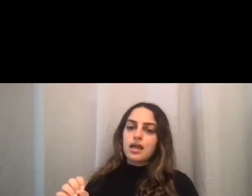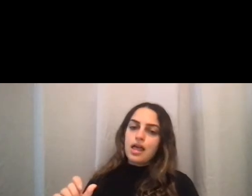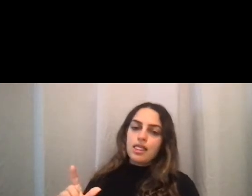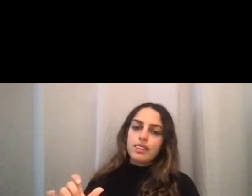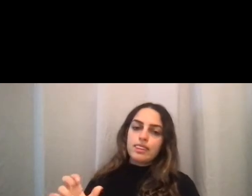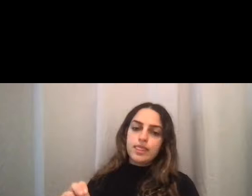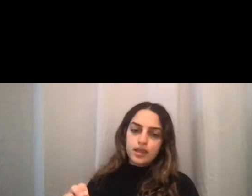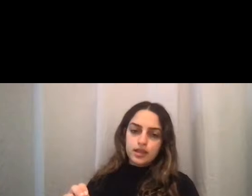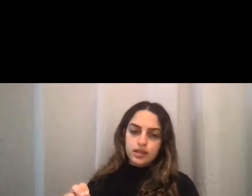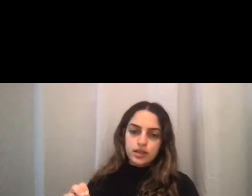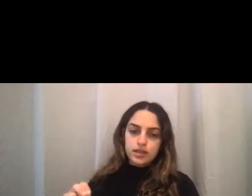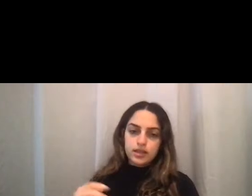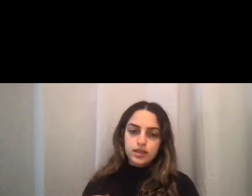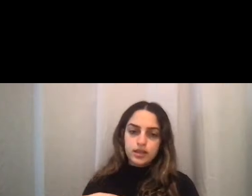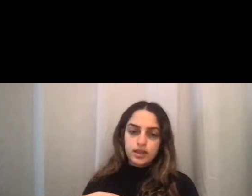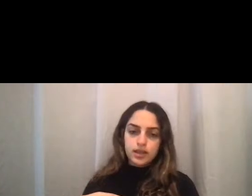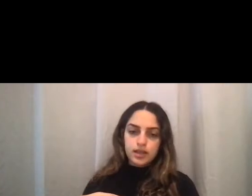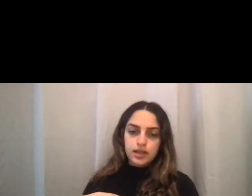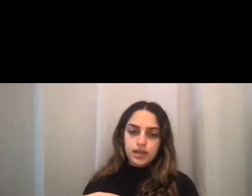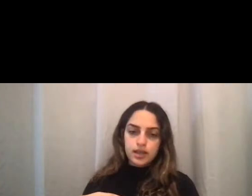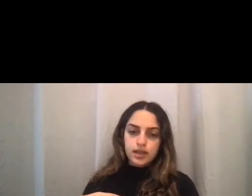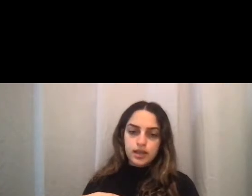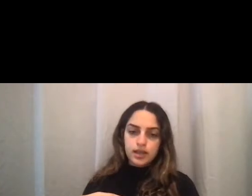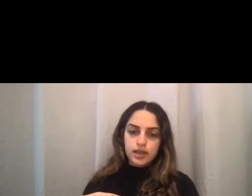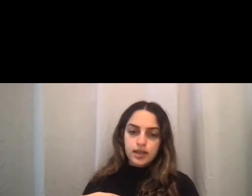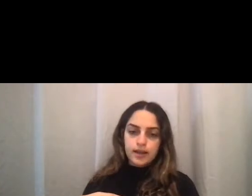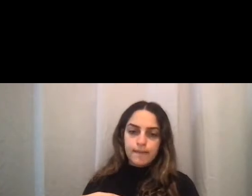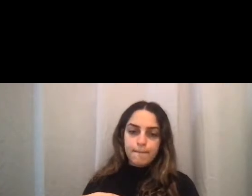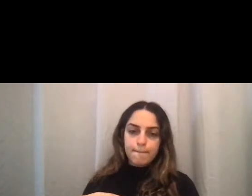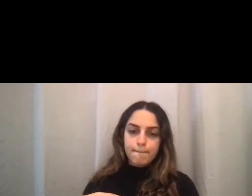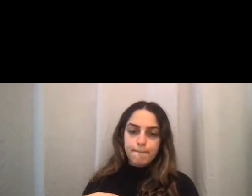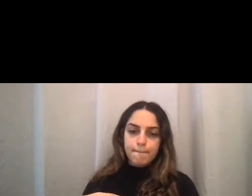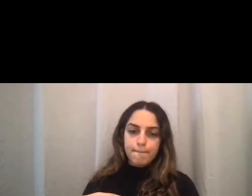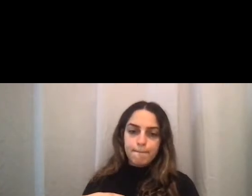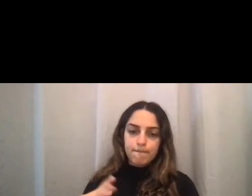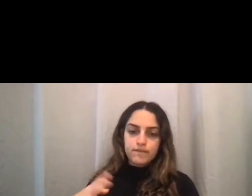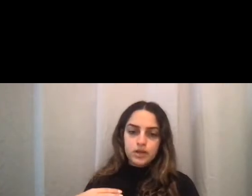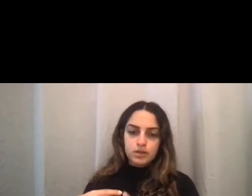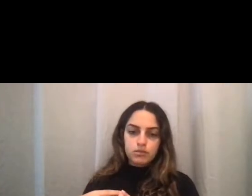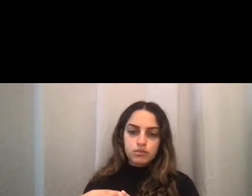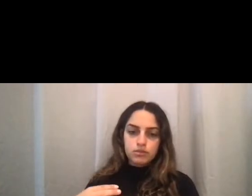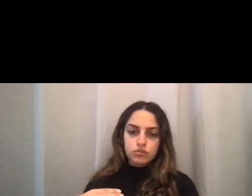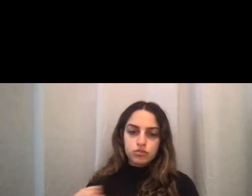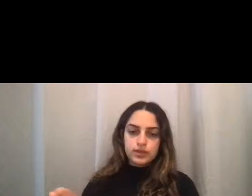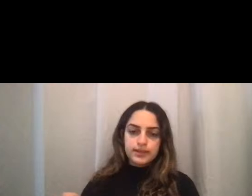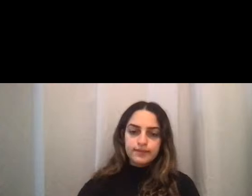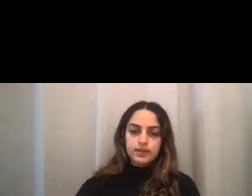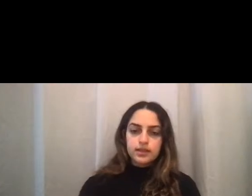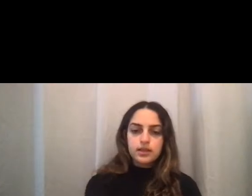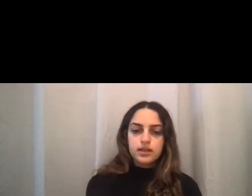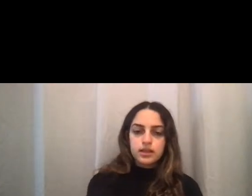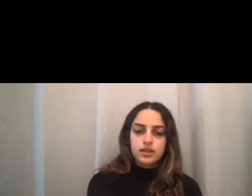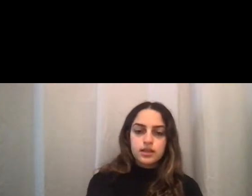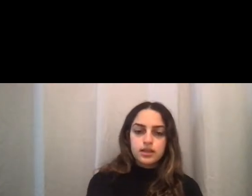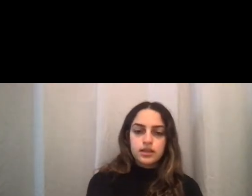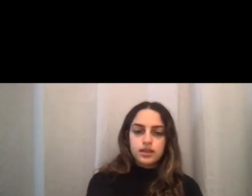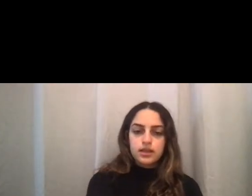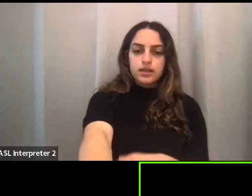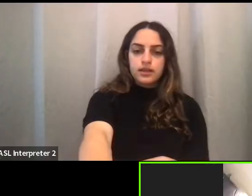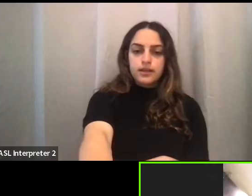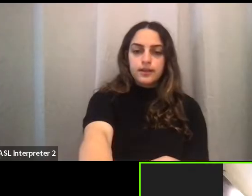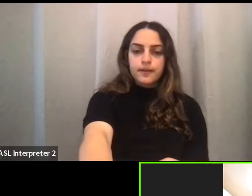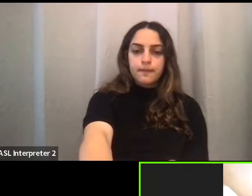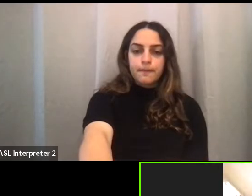very briefly um if you can bring her here we